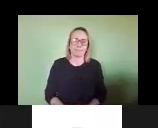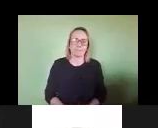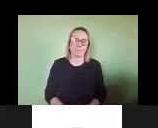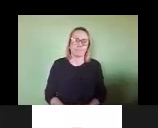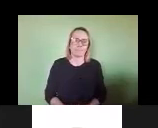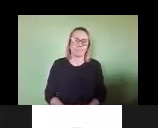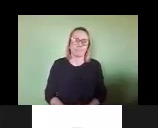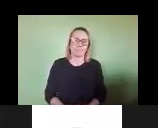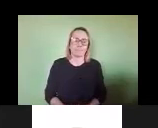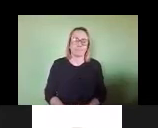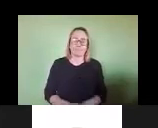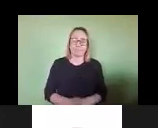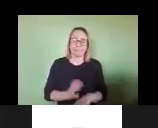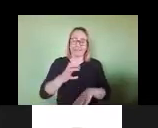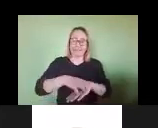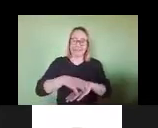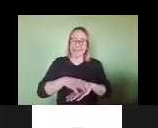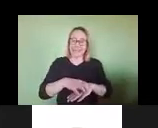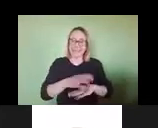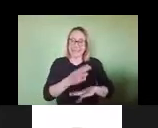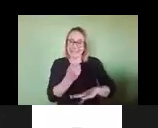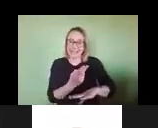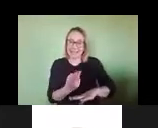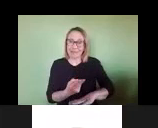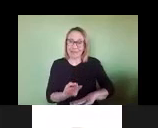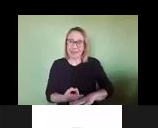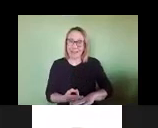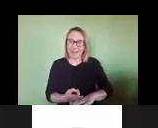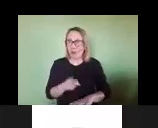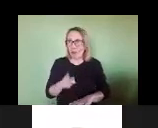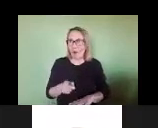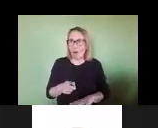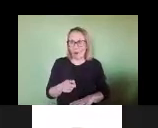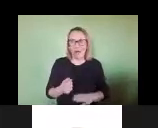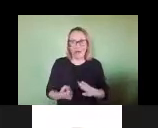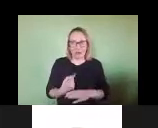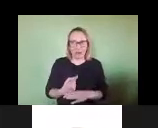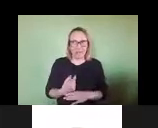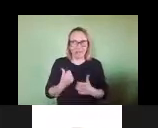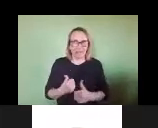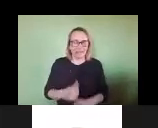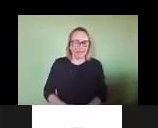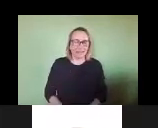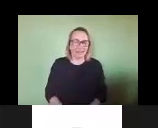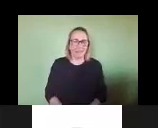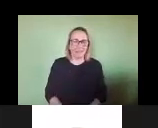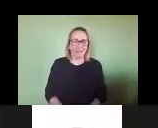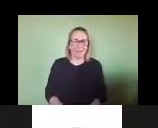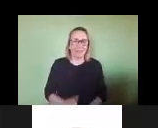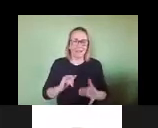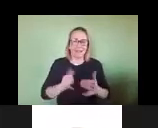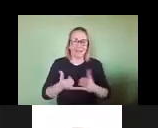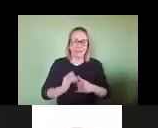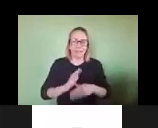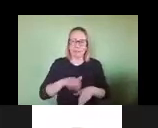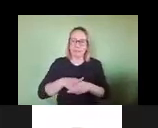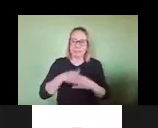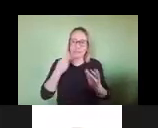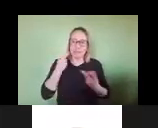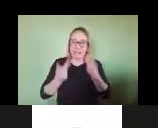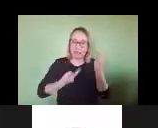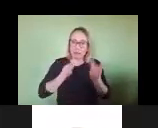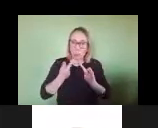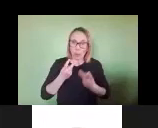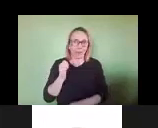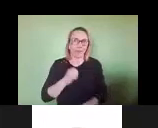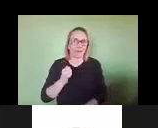Cake decoration. Oh, the cake decorating, that was a good event, wasn't it? Yeah. And sometimes you join in the karaoke.